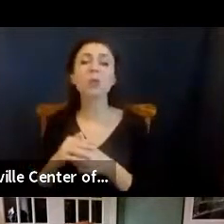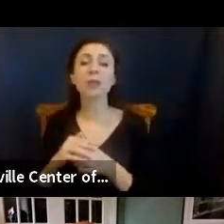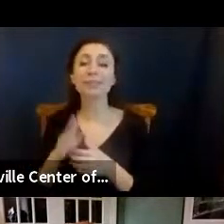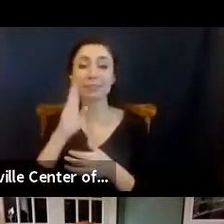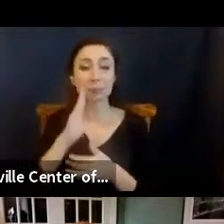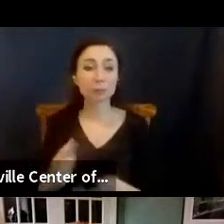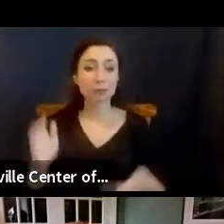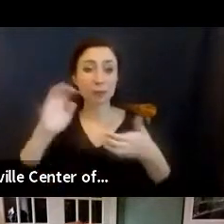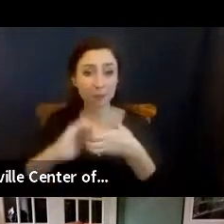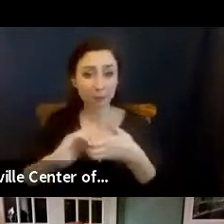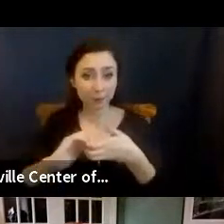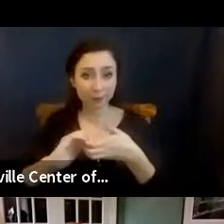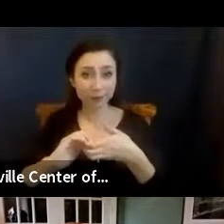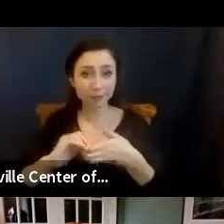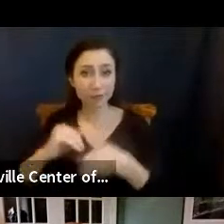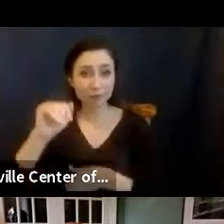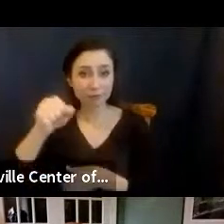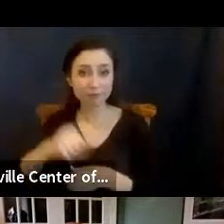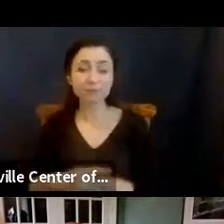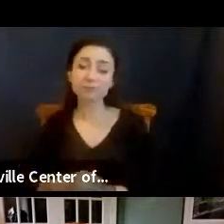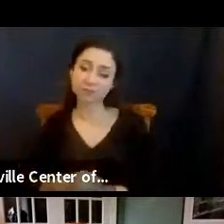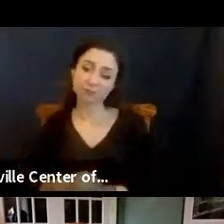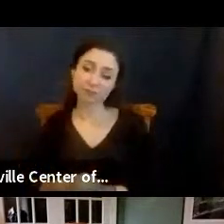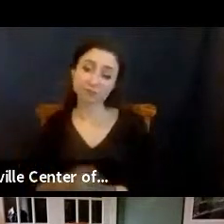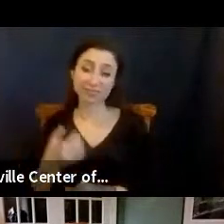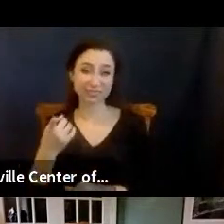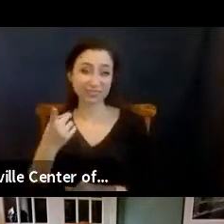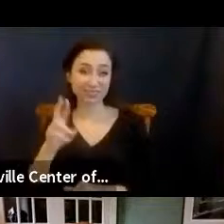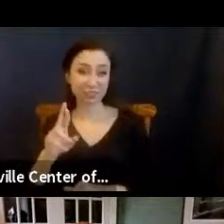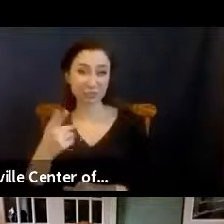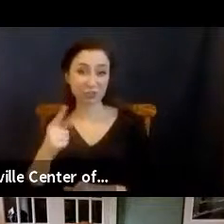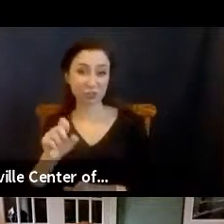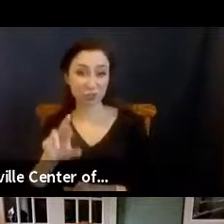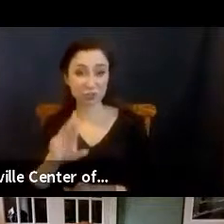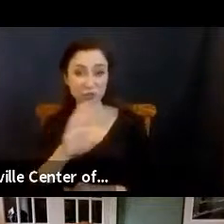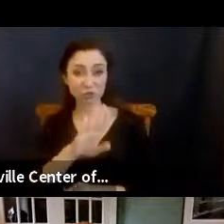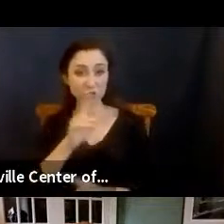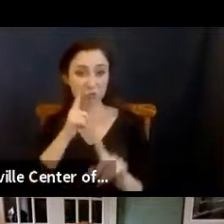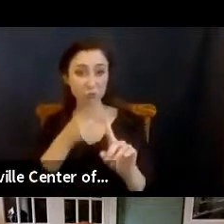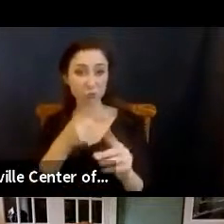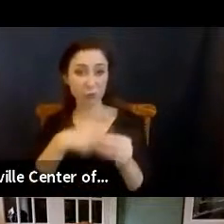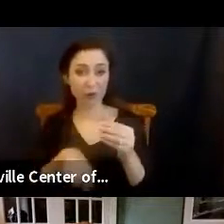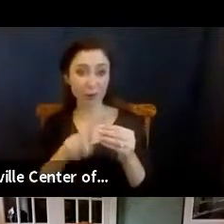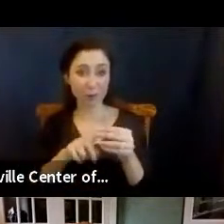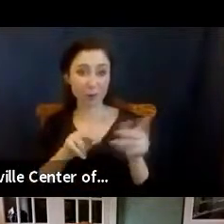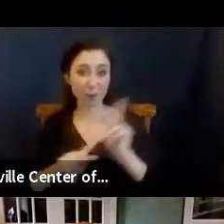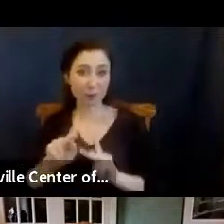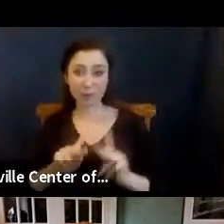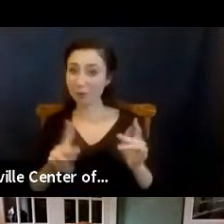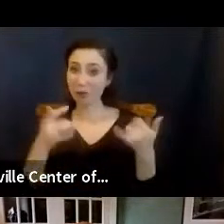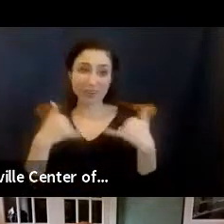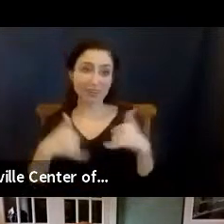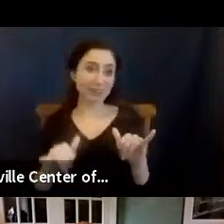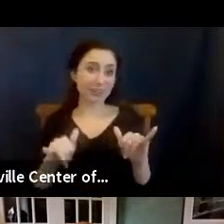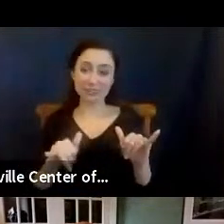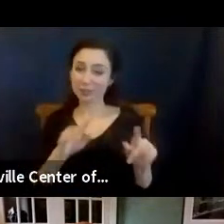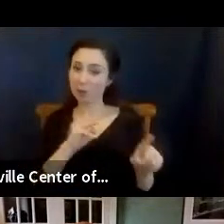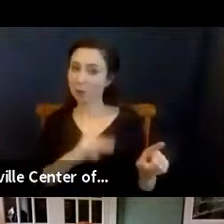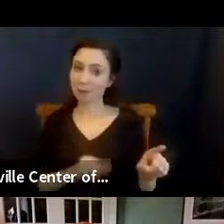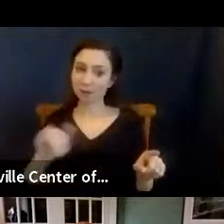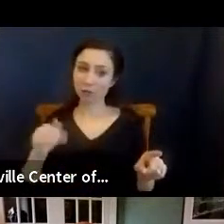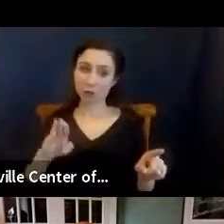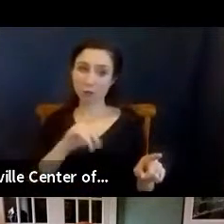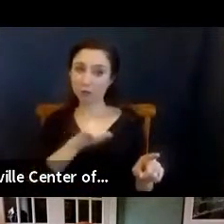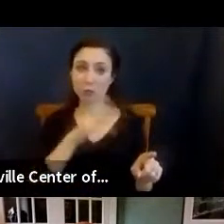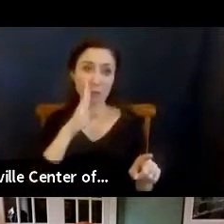partnership. But, and Dr. Gocher, I had your point about people who are still going to, and Dr. Mayor Jacobs' point about